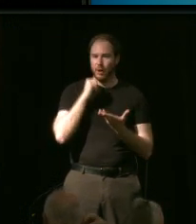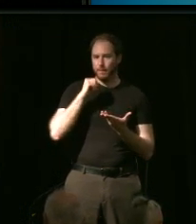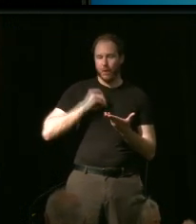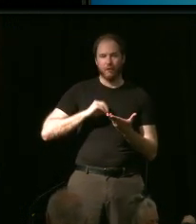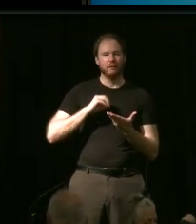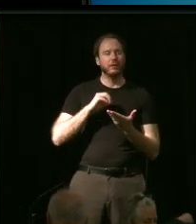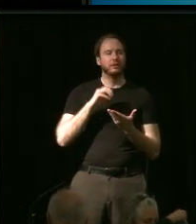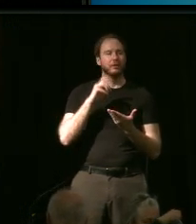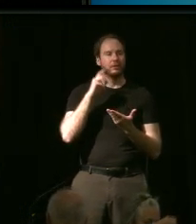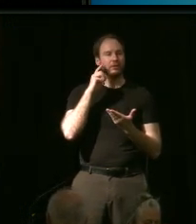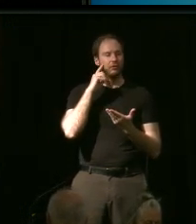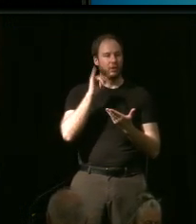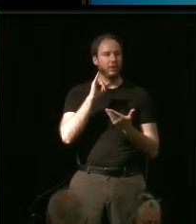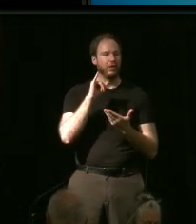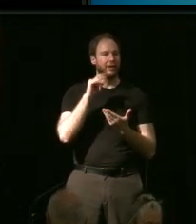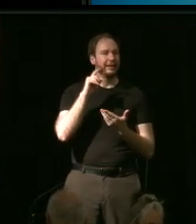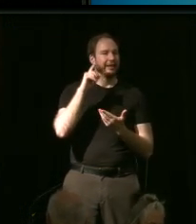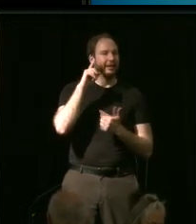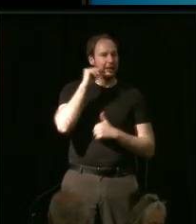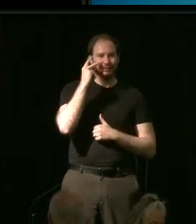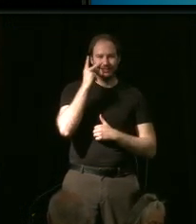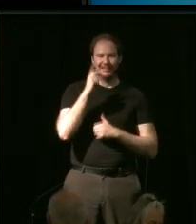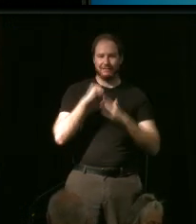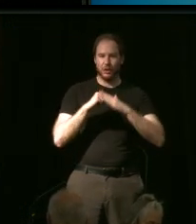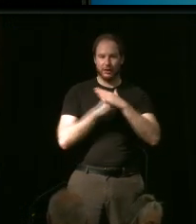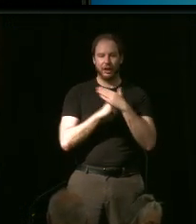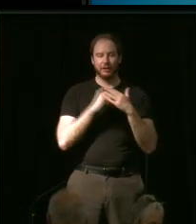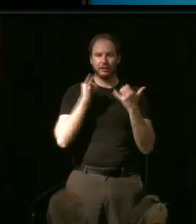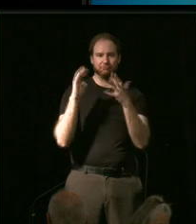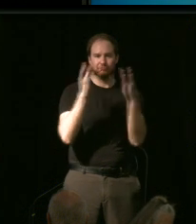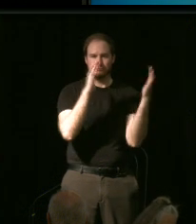Here See Hope Foundation. Please help me welcome Carmen.